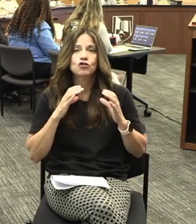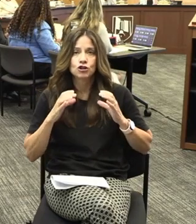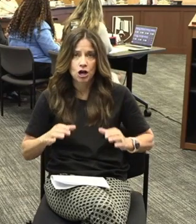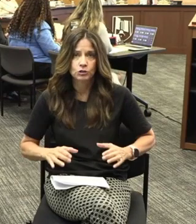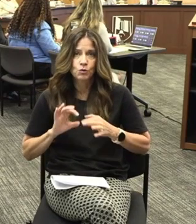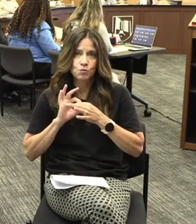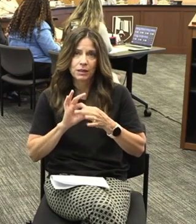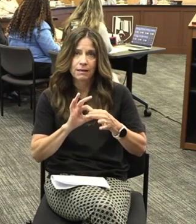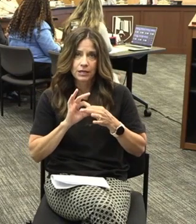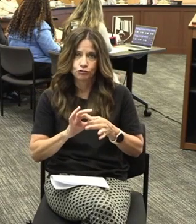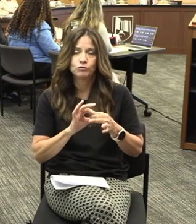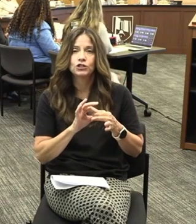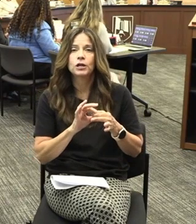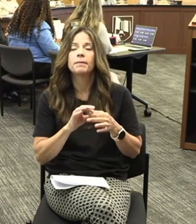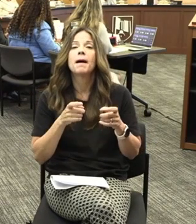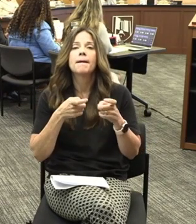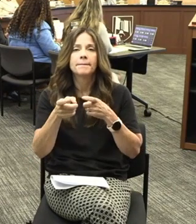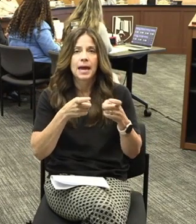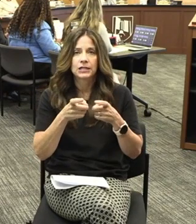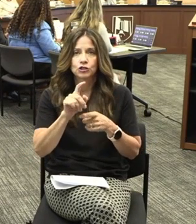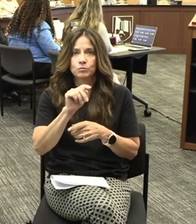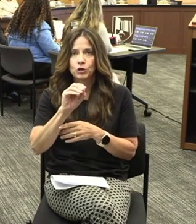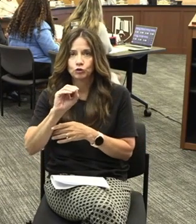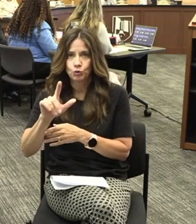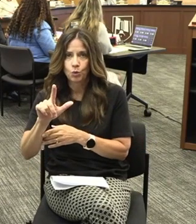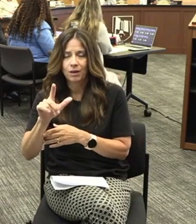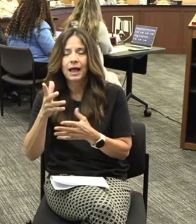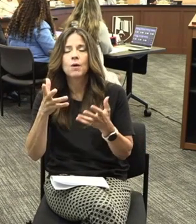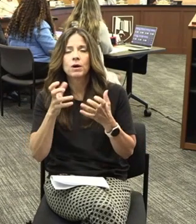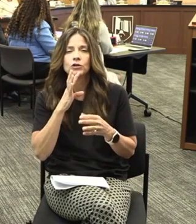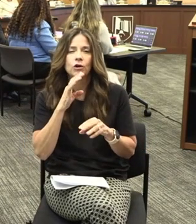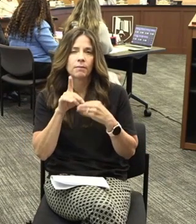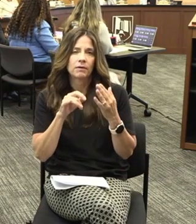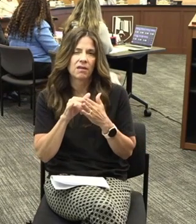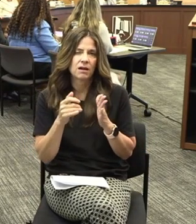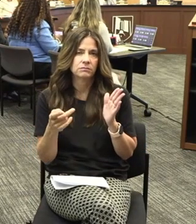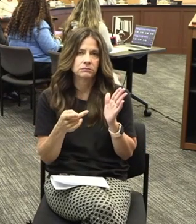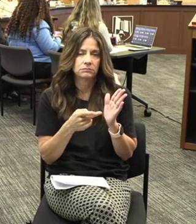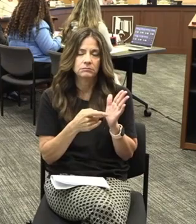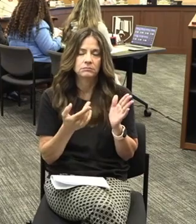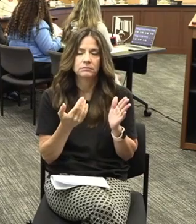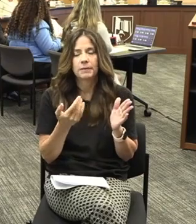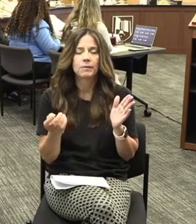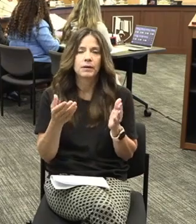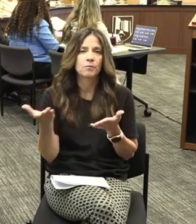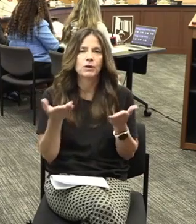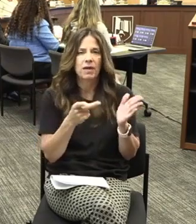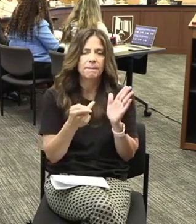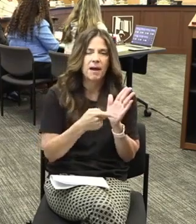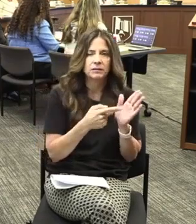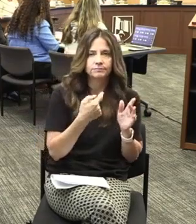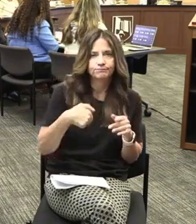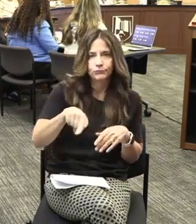relationship management tool. Okay, so I wanted to bring that back. So as we look at,